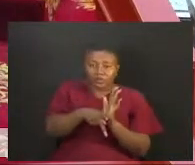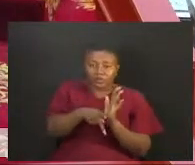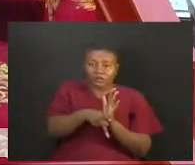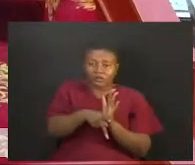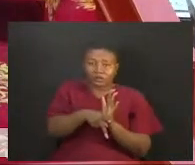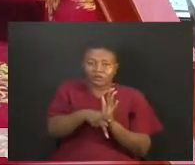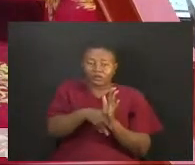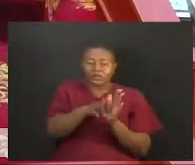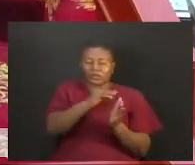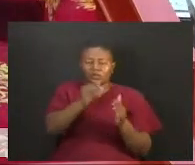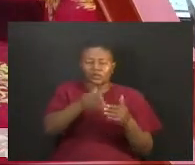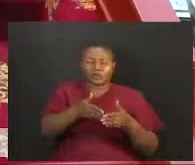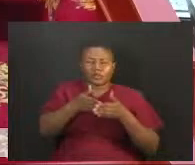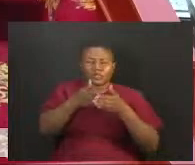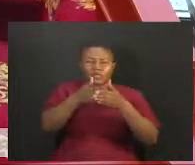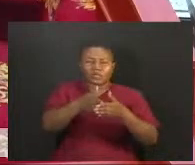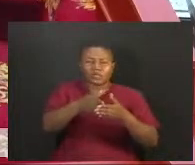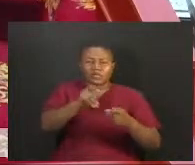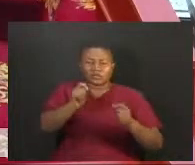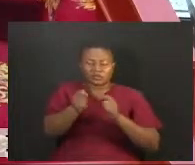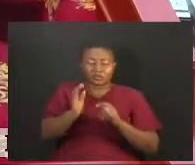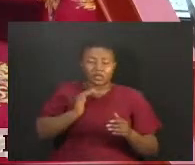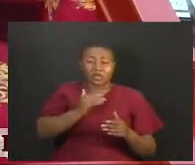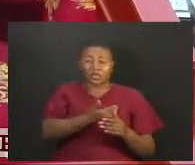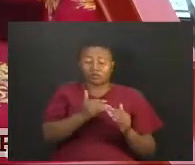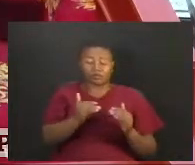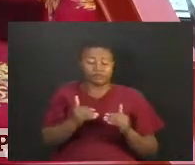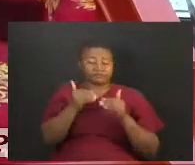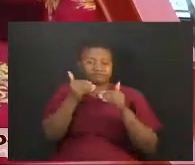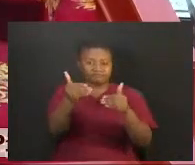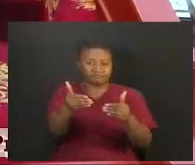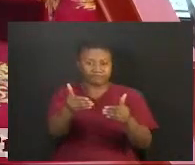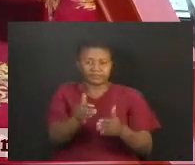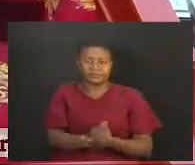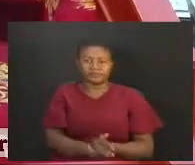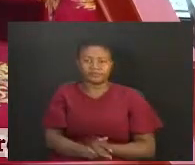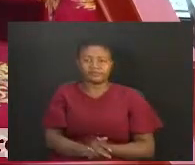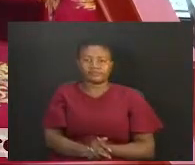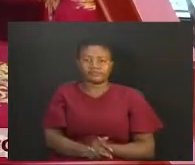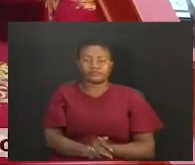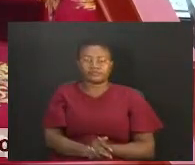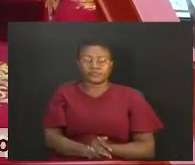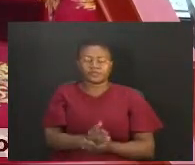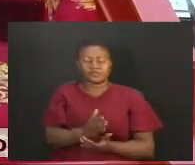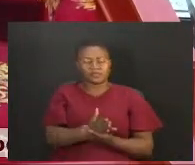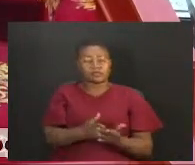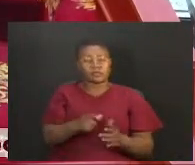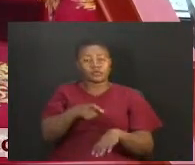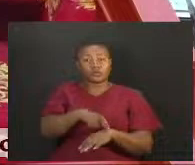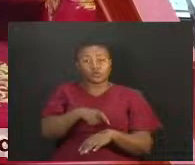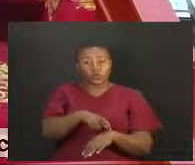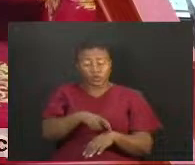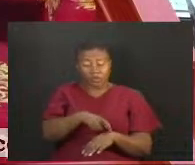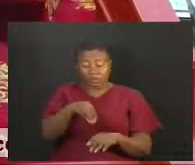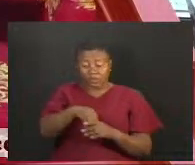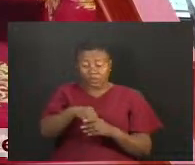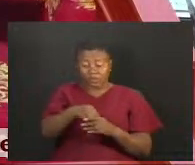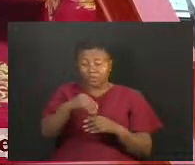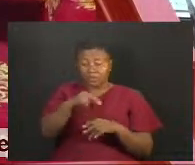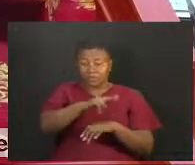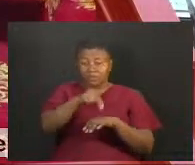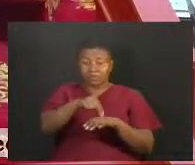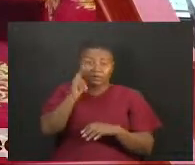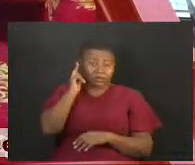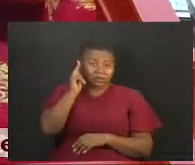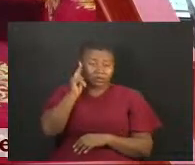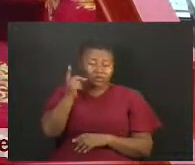will propel our country forward. Mr. Speaker, there comes a time in a nation's history when